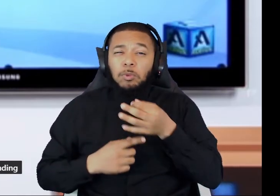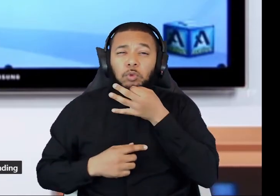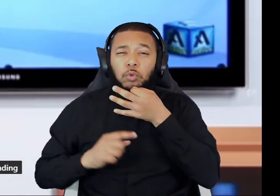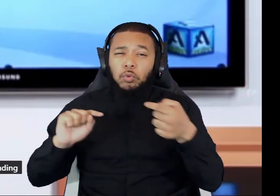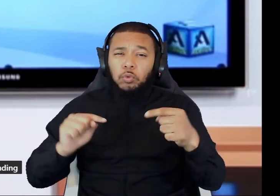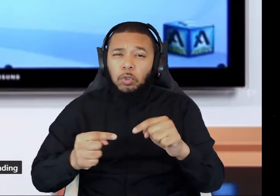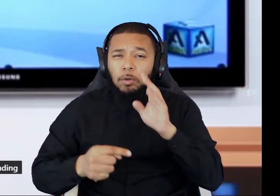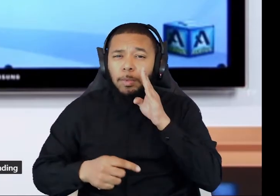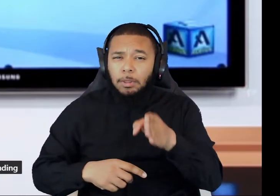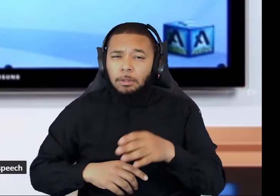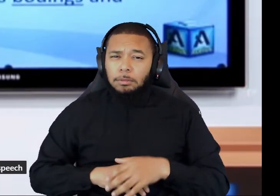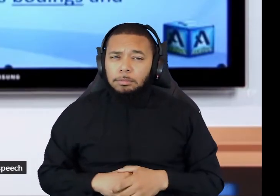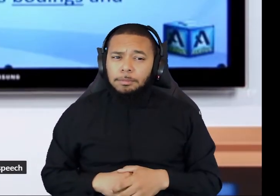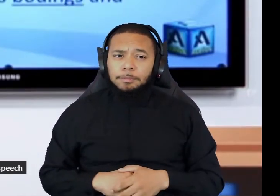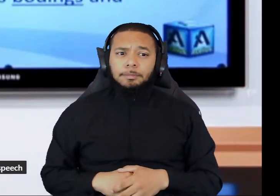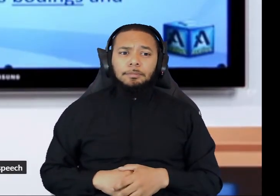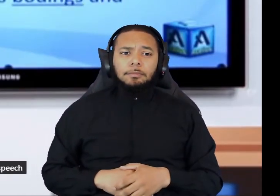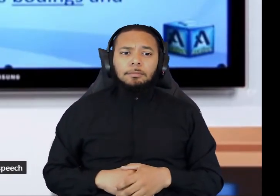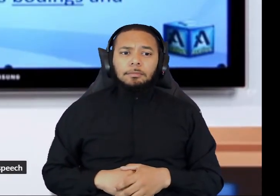harm or of pending evil.